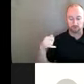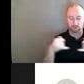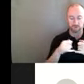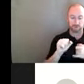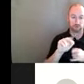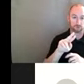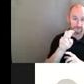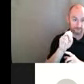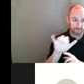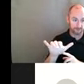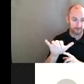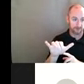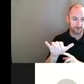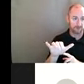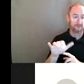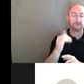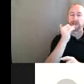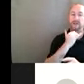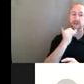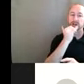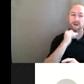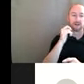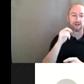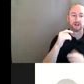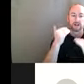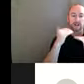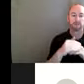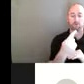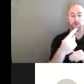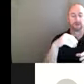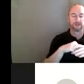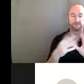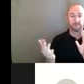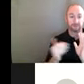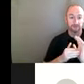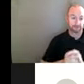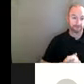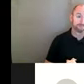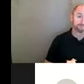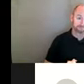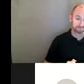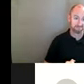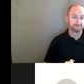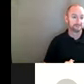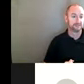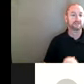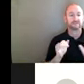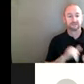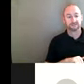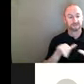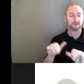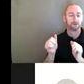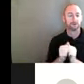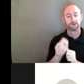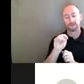survey, your error of closure cannot be worse than 1 part in 5,000. Well, that's the same as you get with the